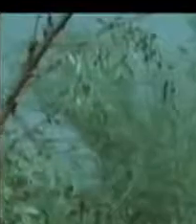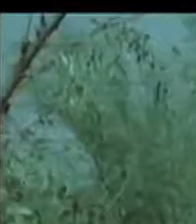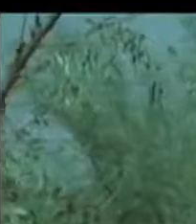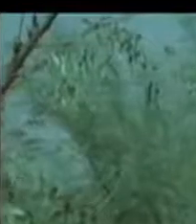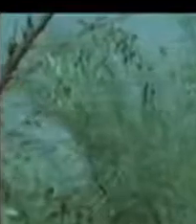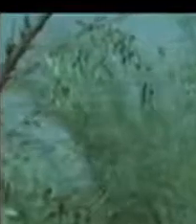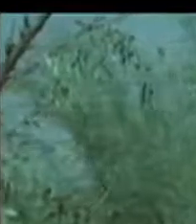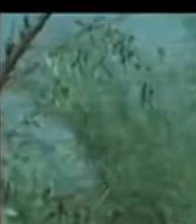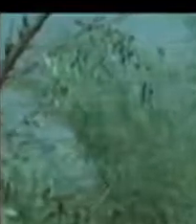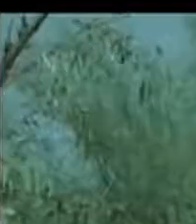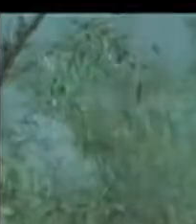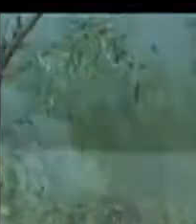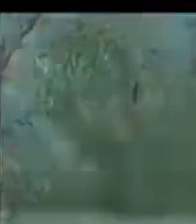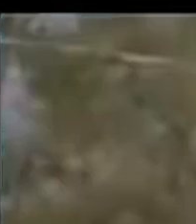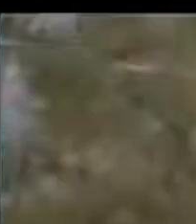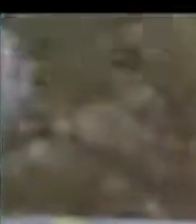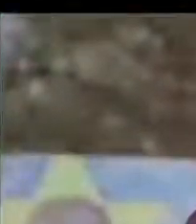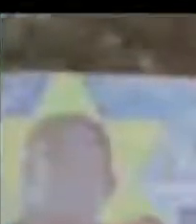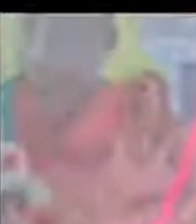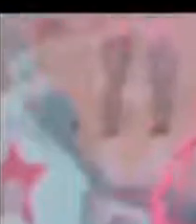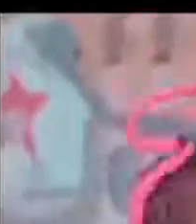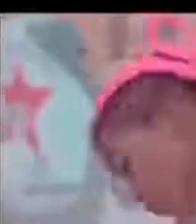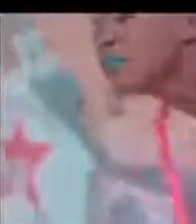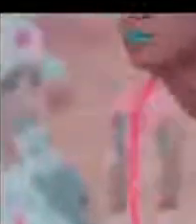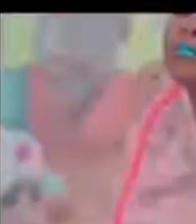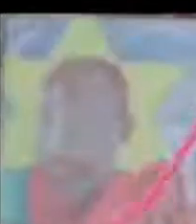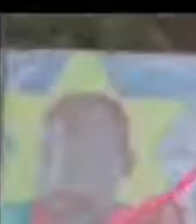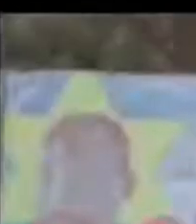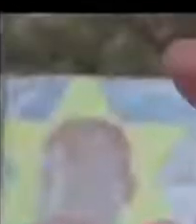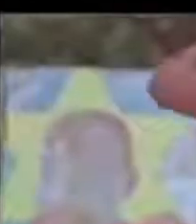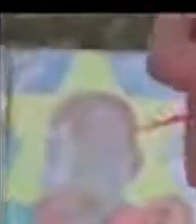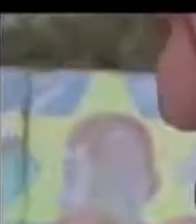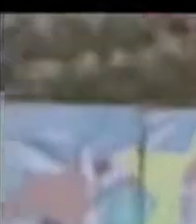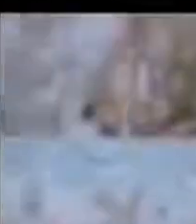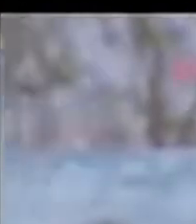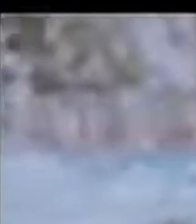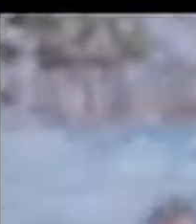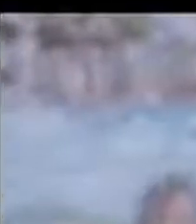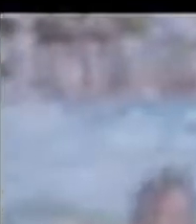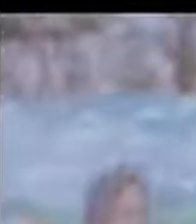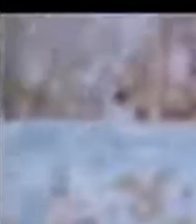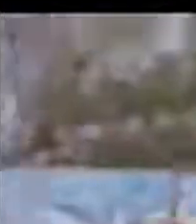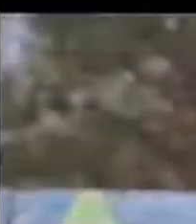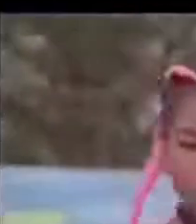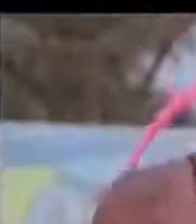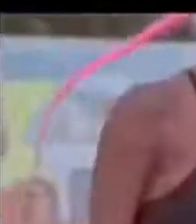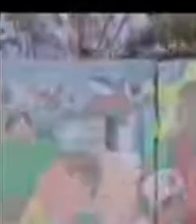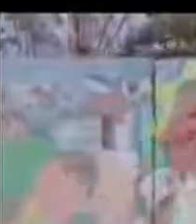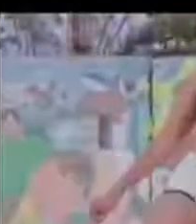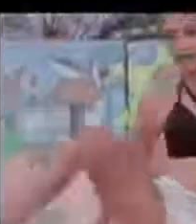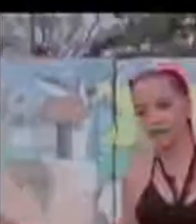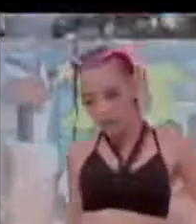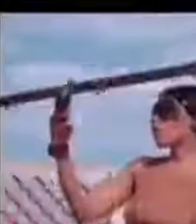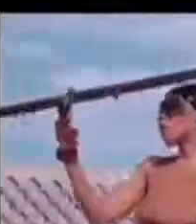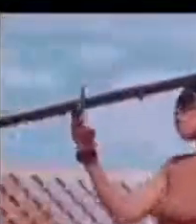I pray to God for my enemies. Why you ready? Why you baby? Wanna